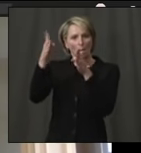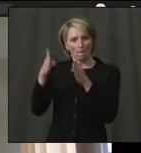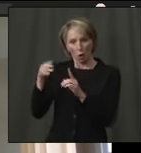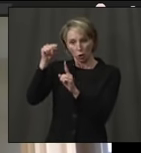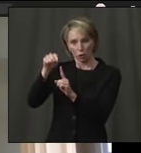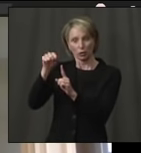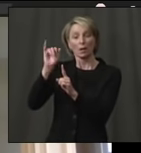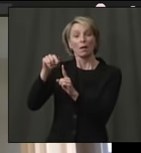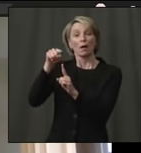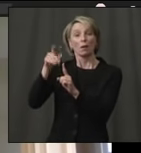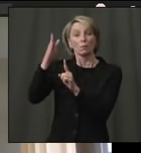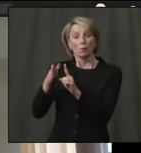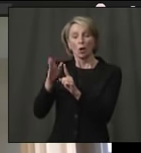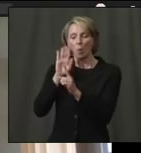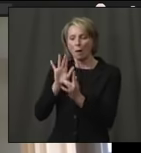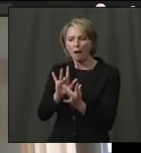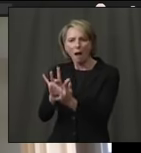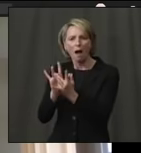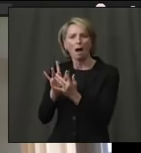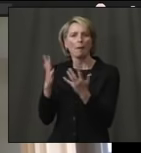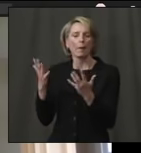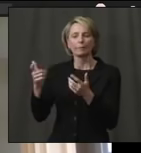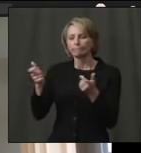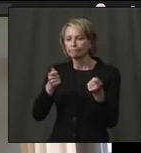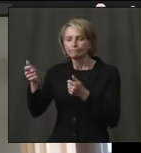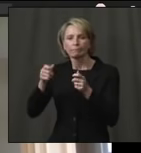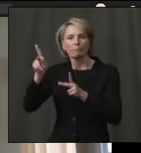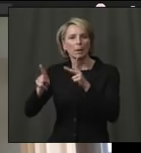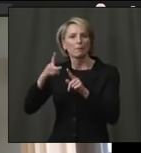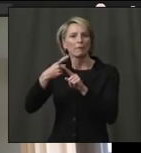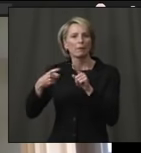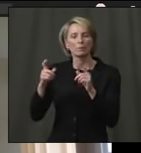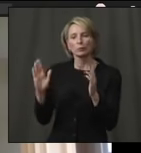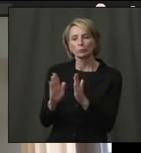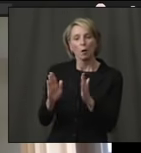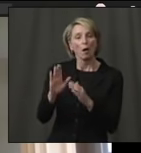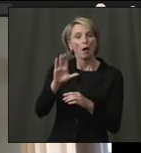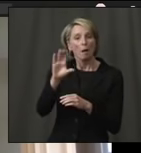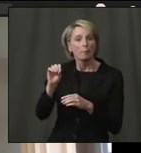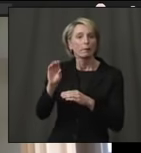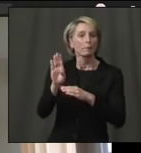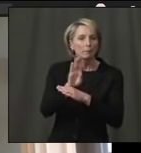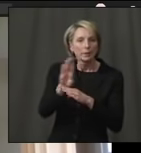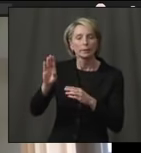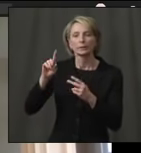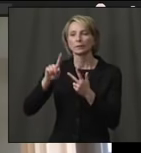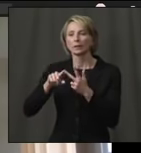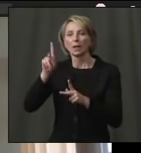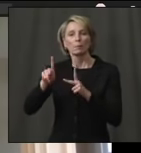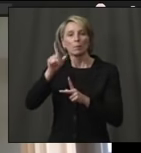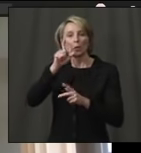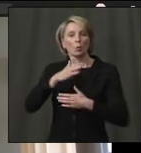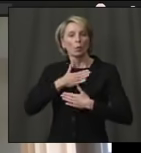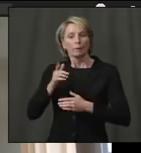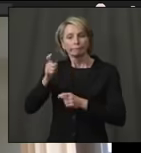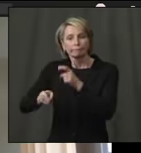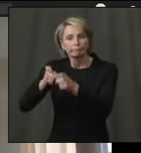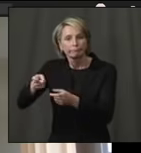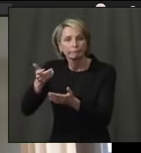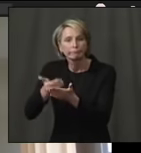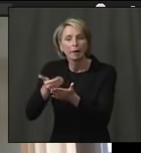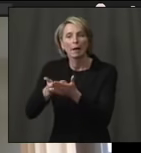businesses. It will include philanthropic groups. It will include community